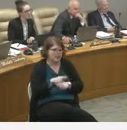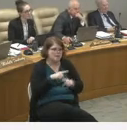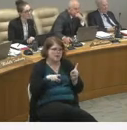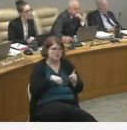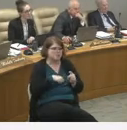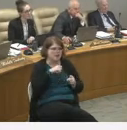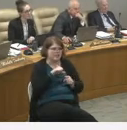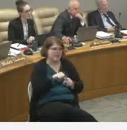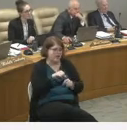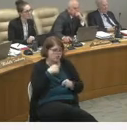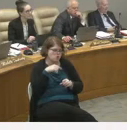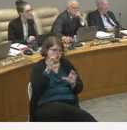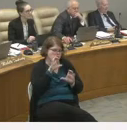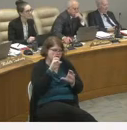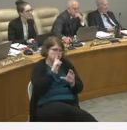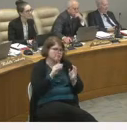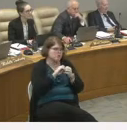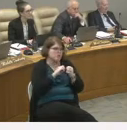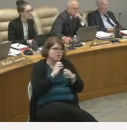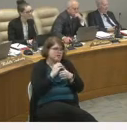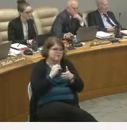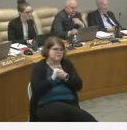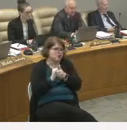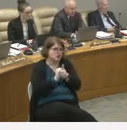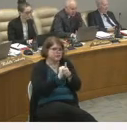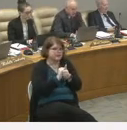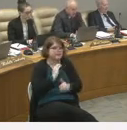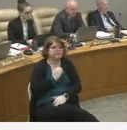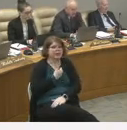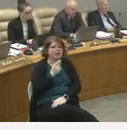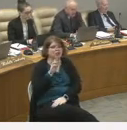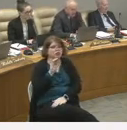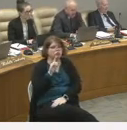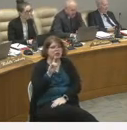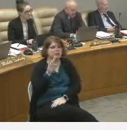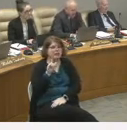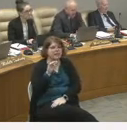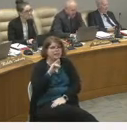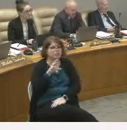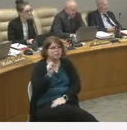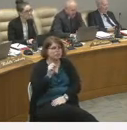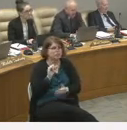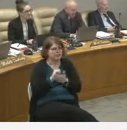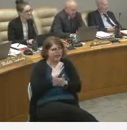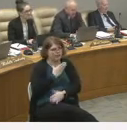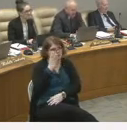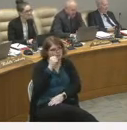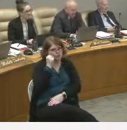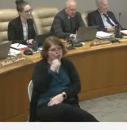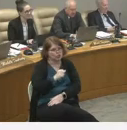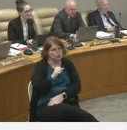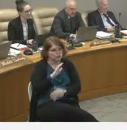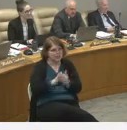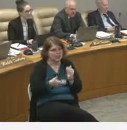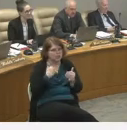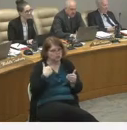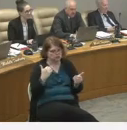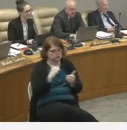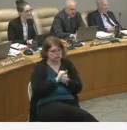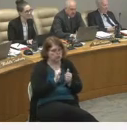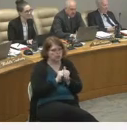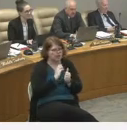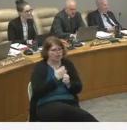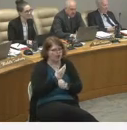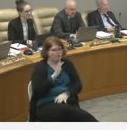always looking for more partners our Trailblazer weekend we're calling our boys and girls week and the Trailblazer weekend we did this in conjunction